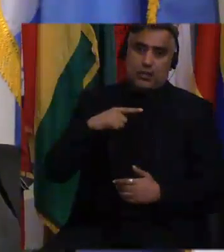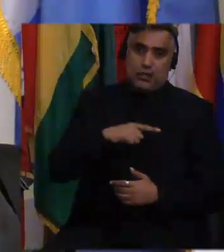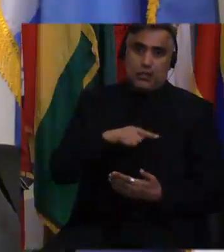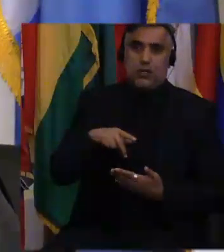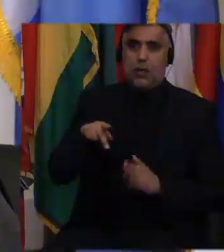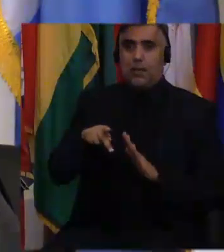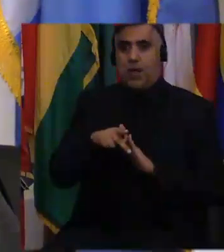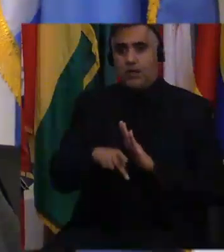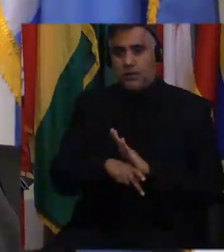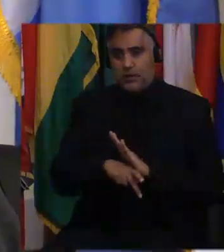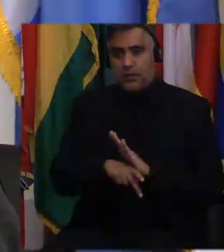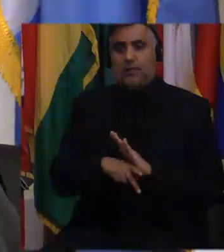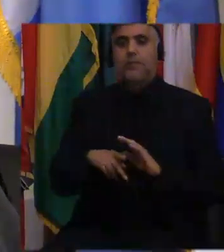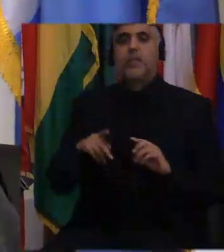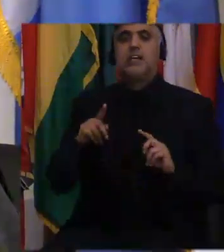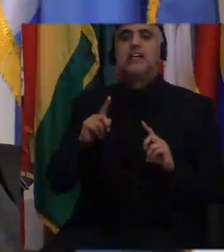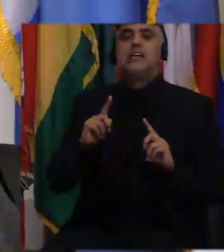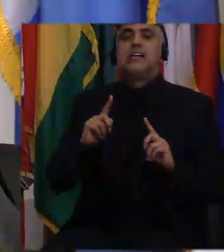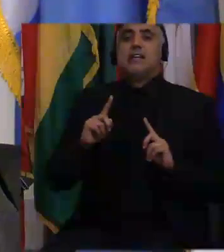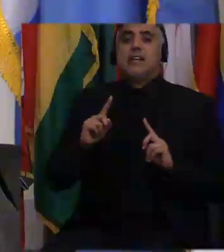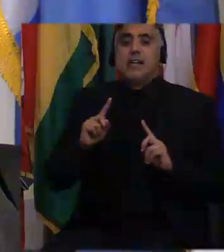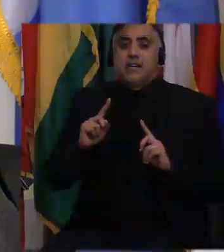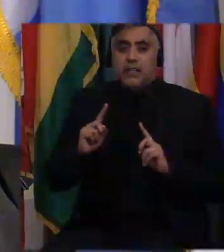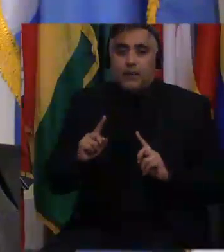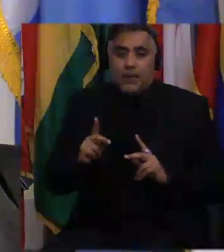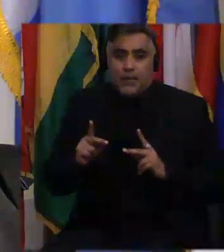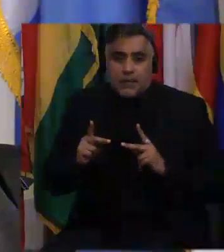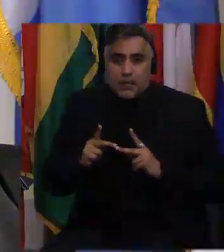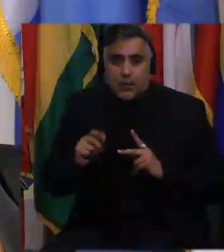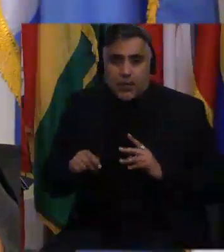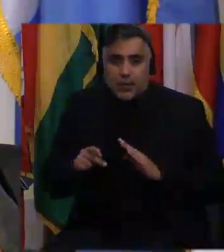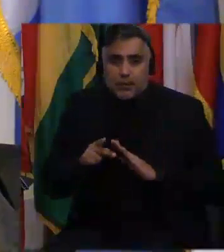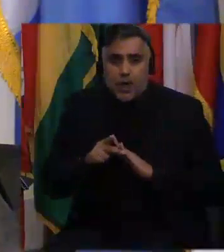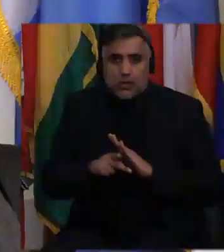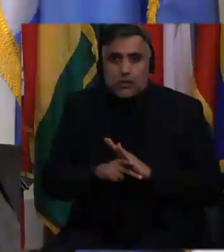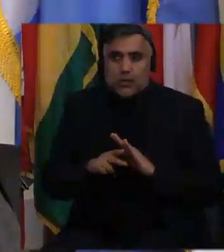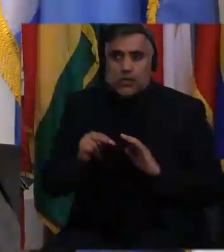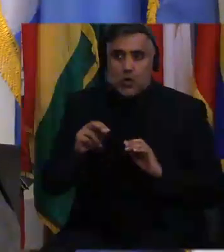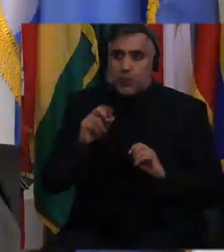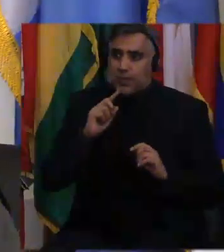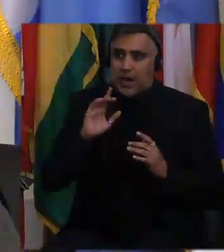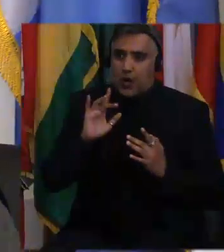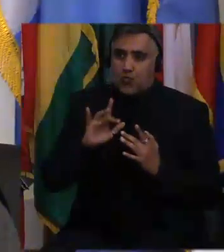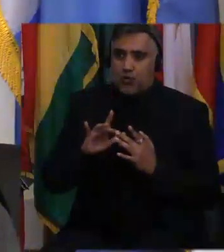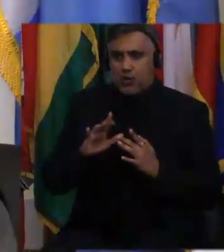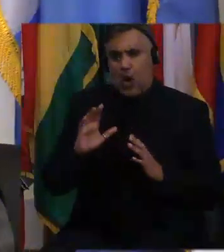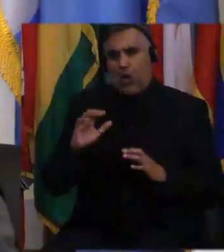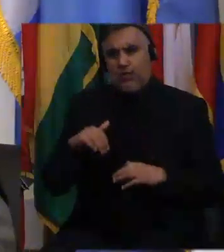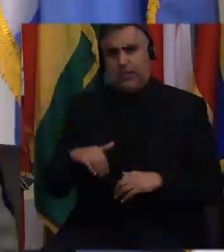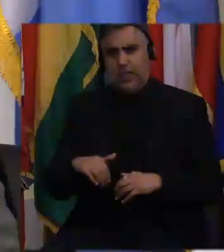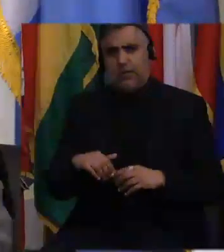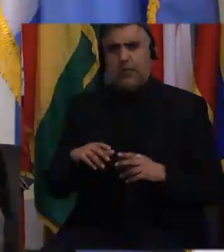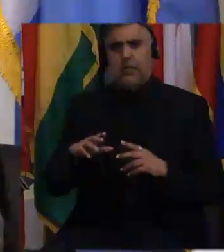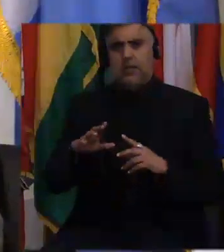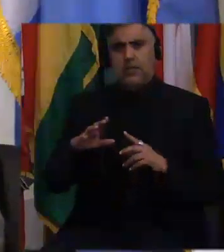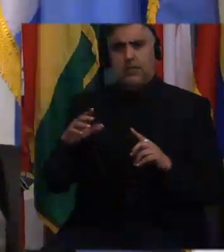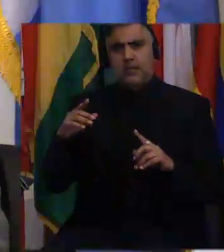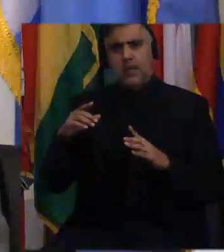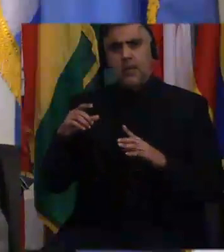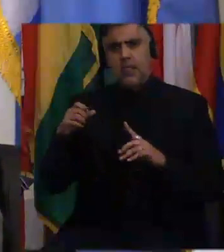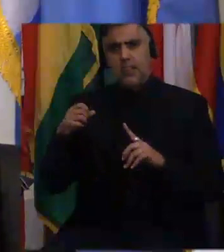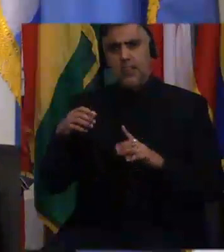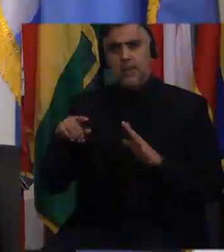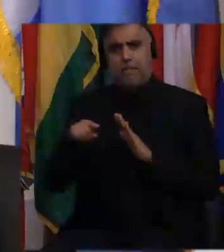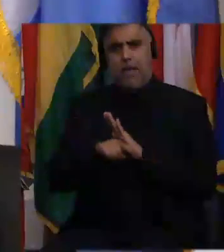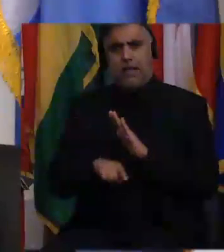policies, the places where these policies, these norms cannot reach, oddly enough, the backlash against